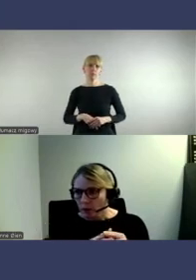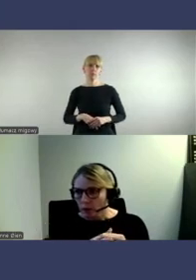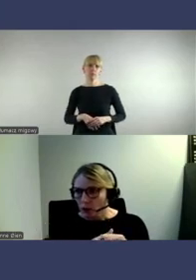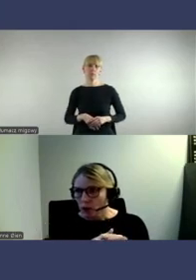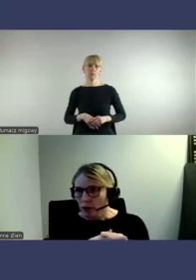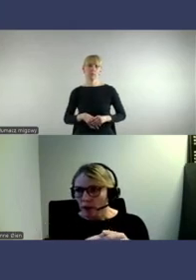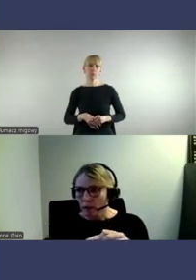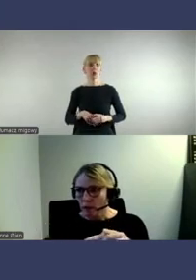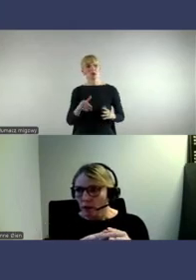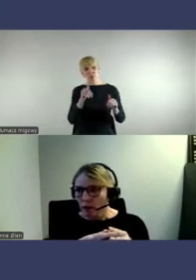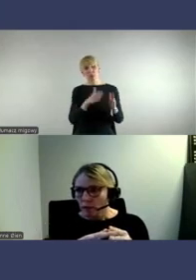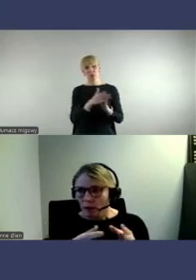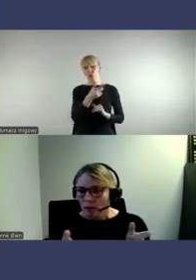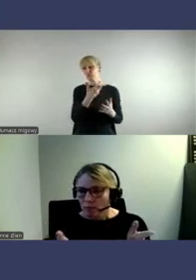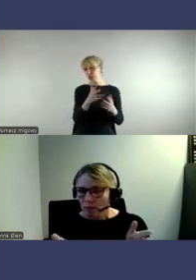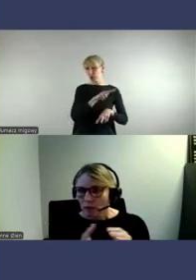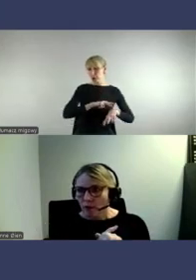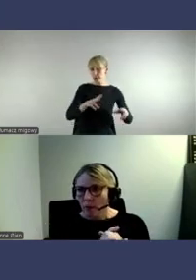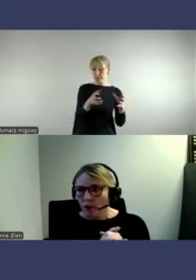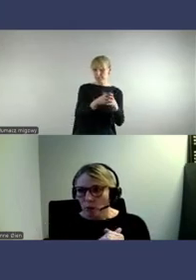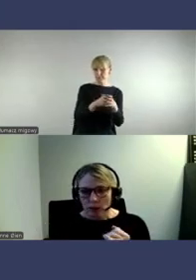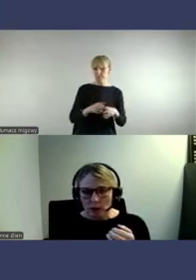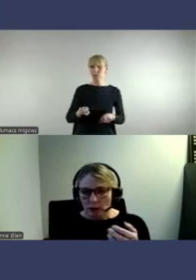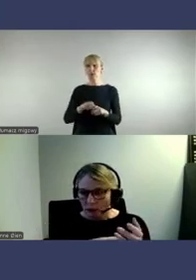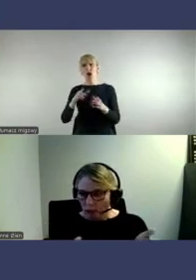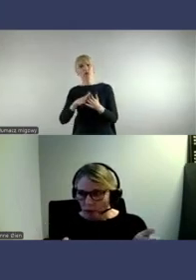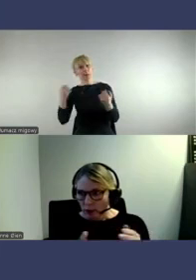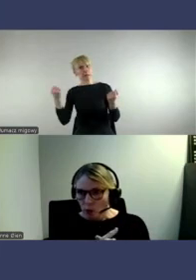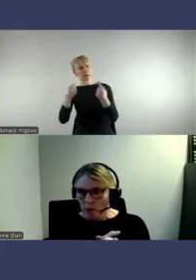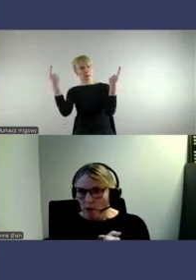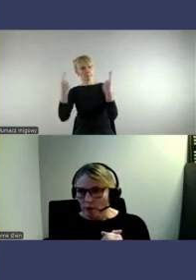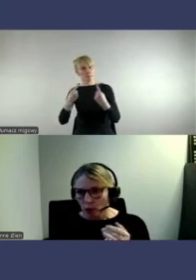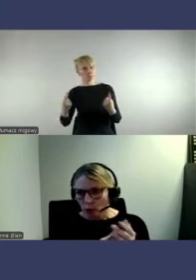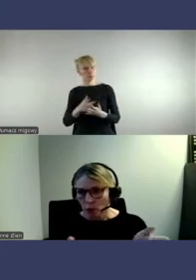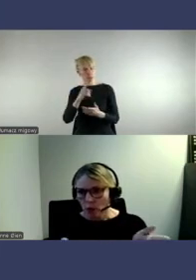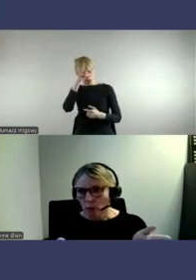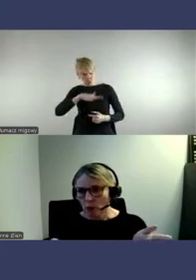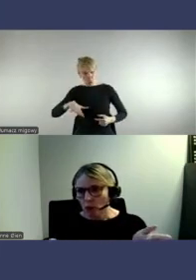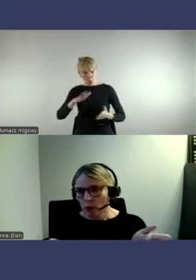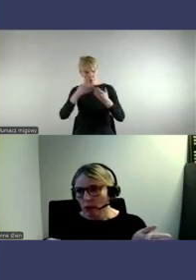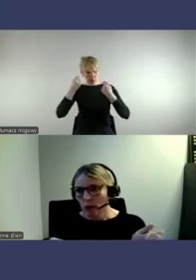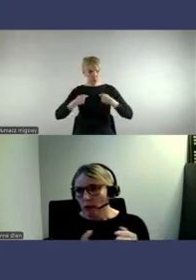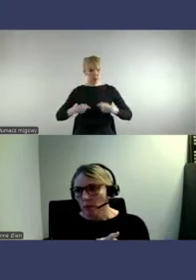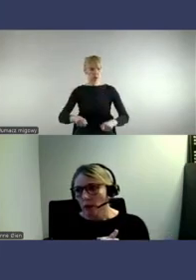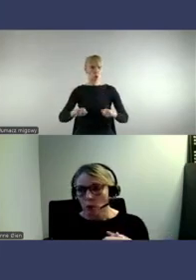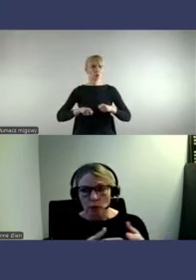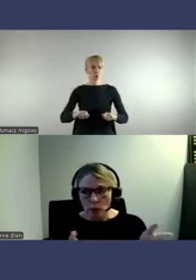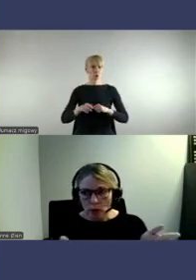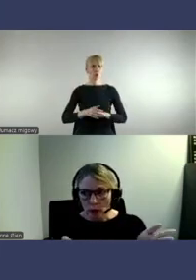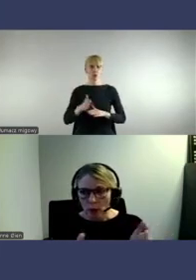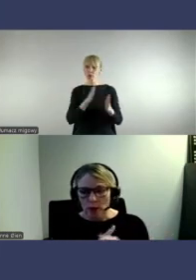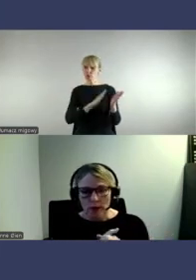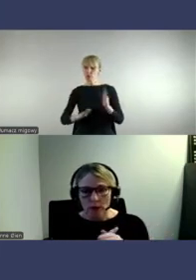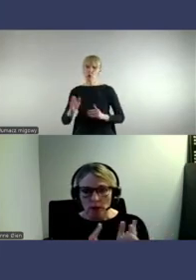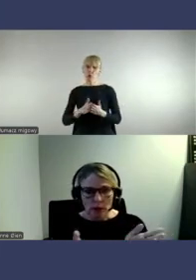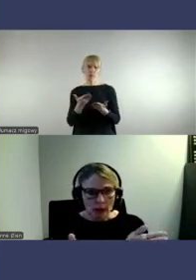storms and such, that the farming community and people with their equipment are the first to respond. And when roads